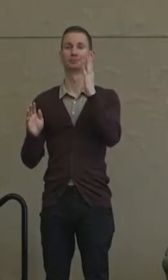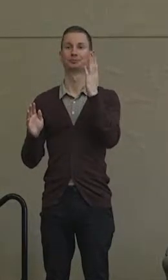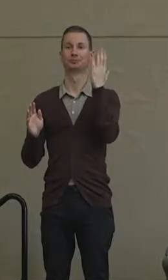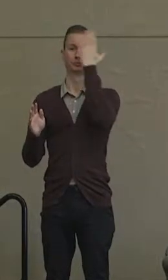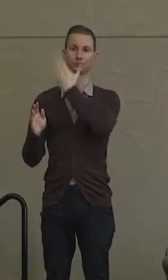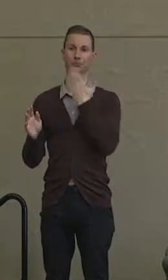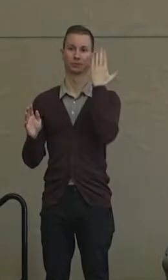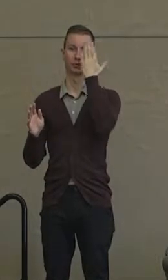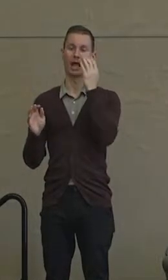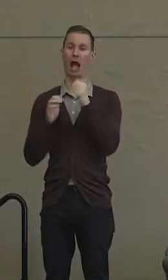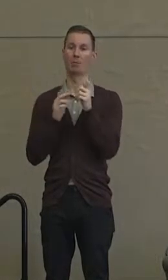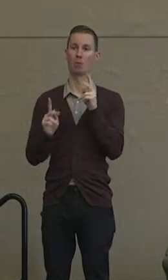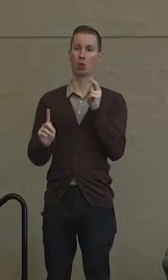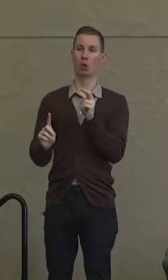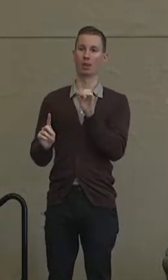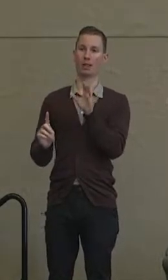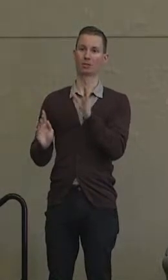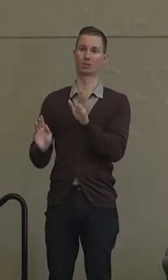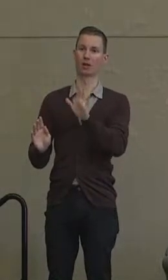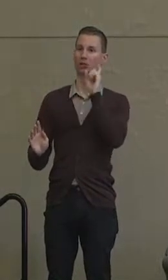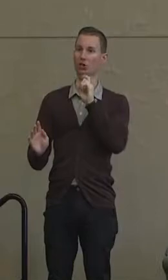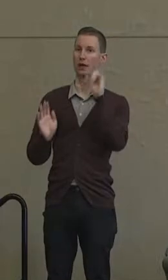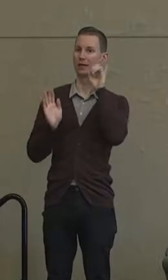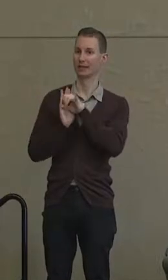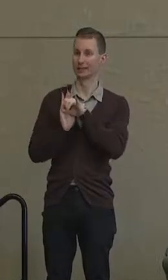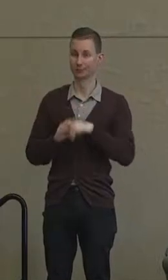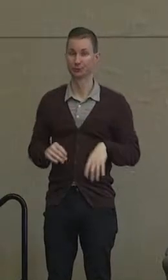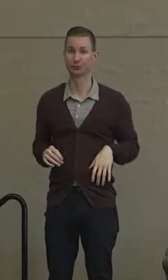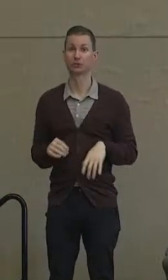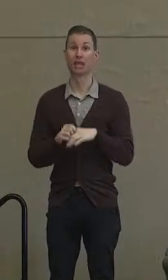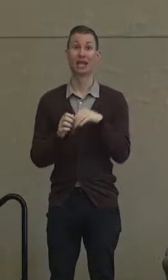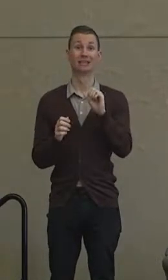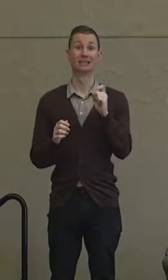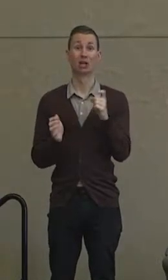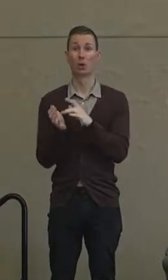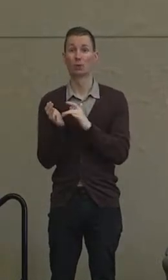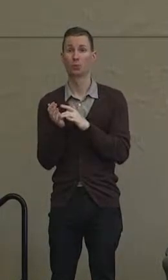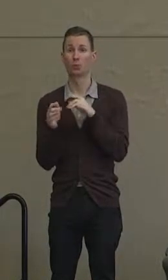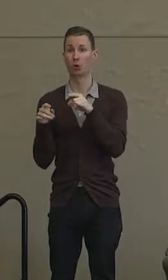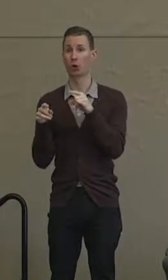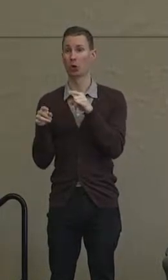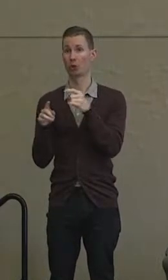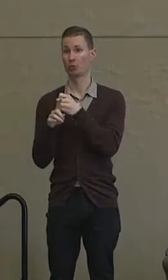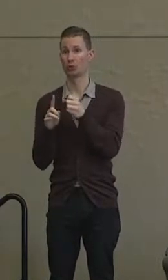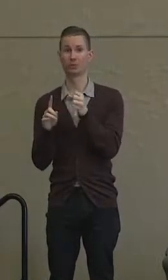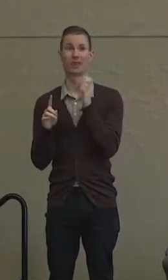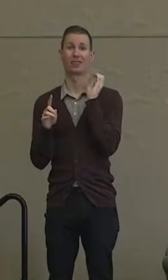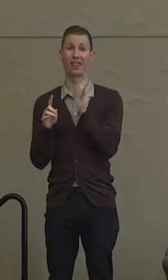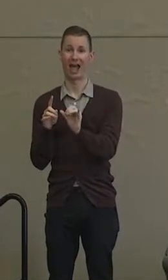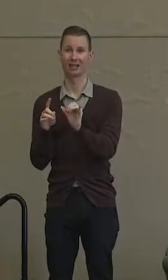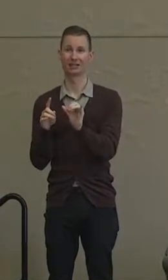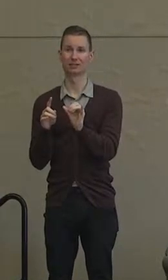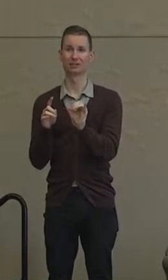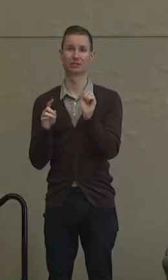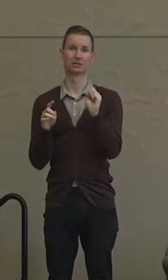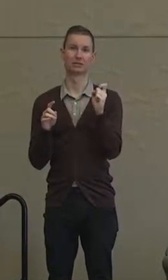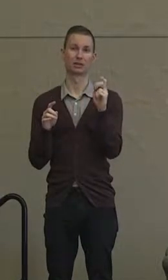identity, the particular targeting. Sexual abuse and sexual assault is the sexual